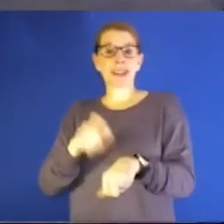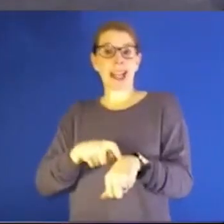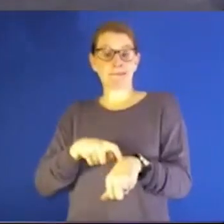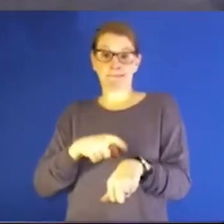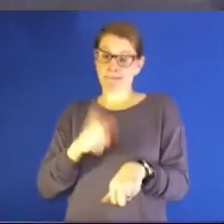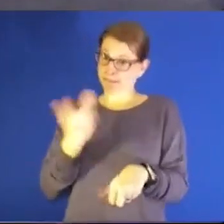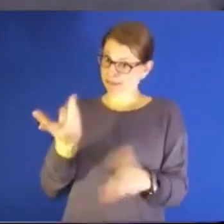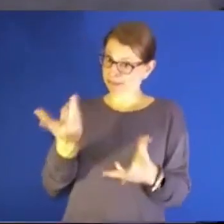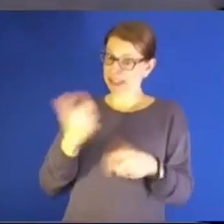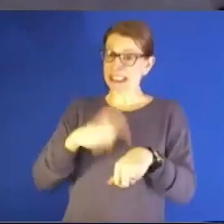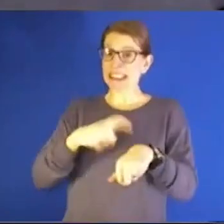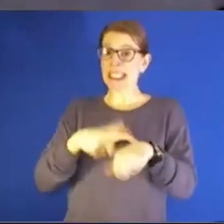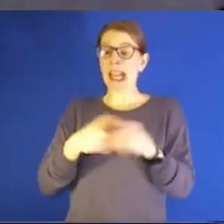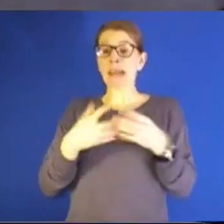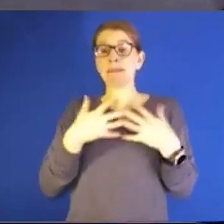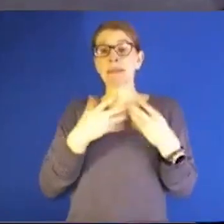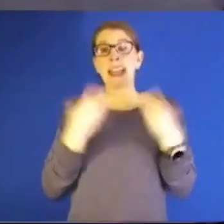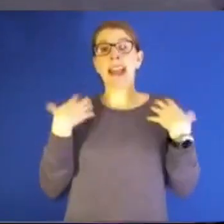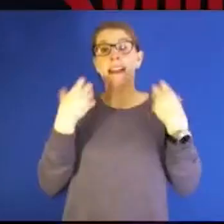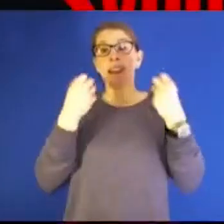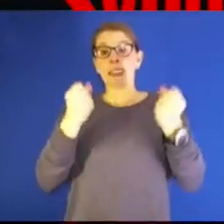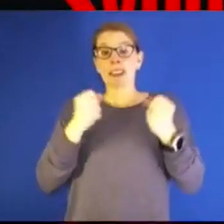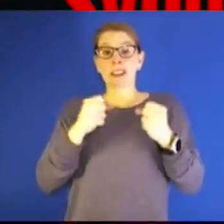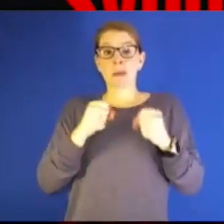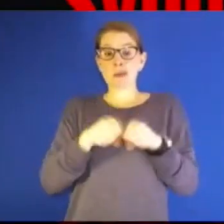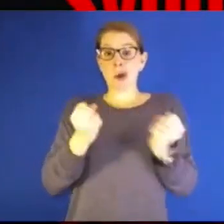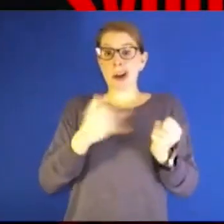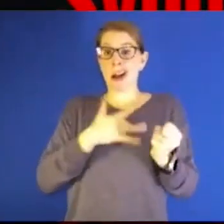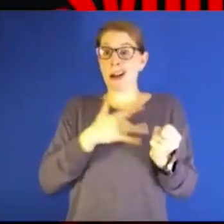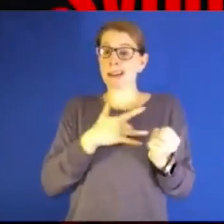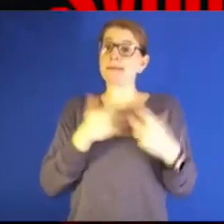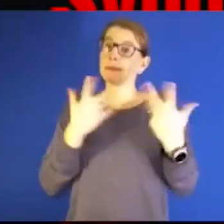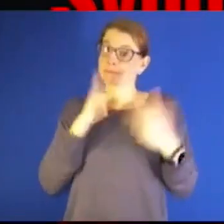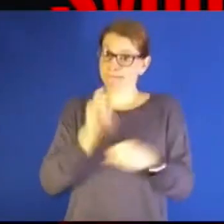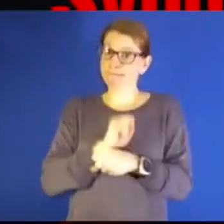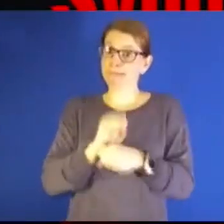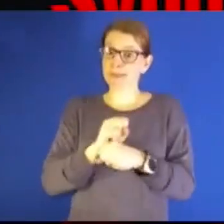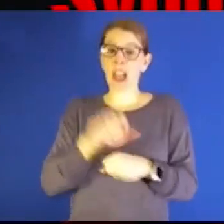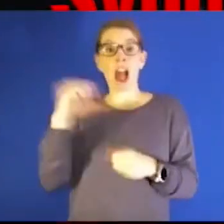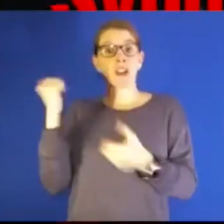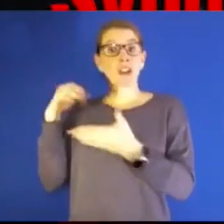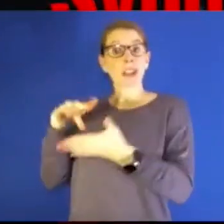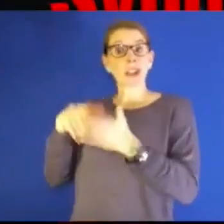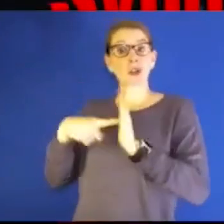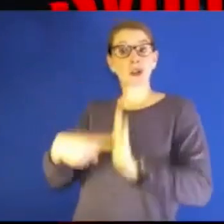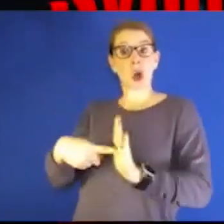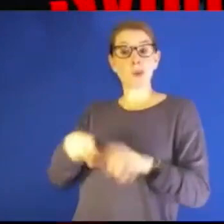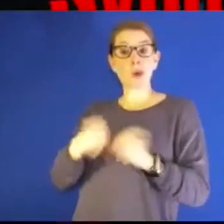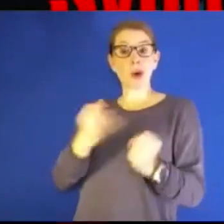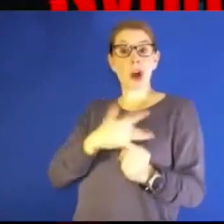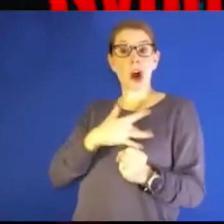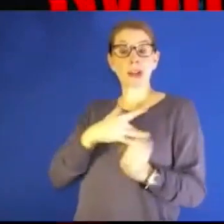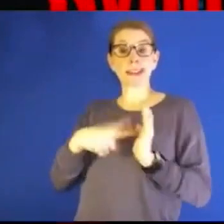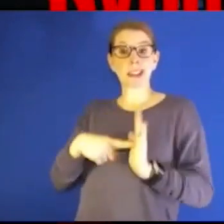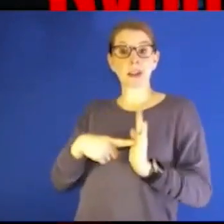heals a broken heart is not just an expression either. There are other studies that show broken heart syndrome has become more common in the pandemic,